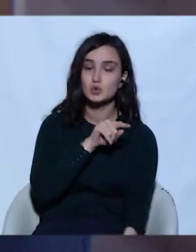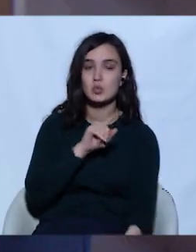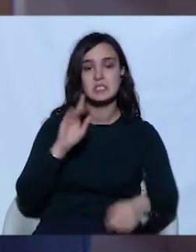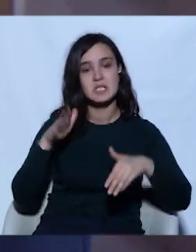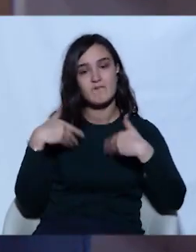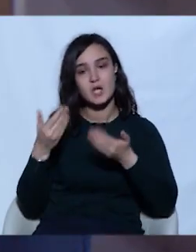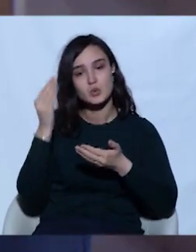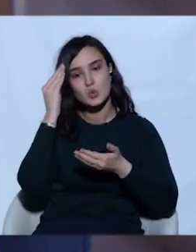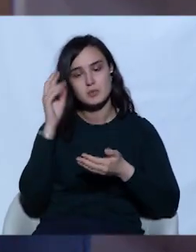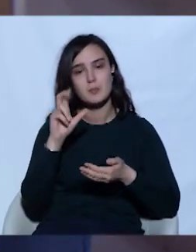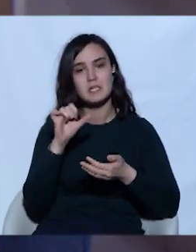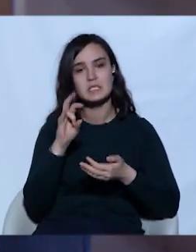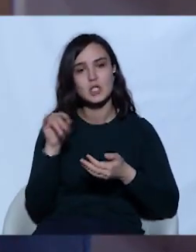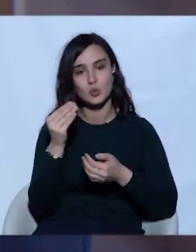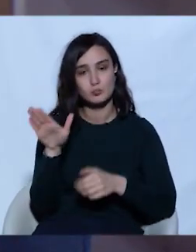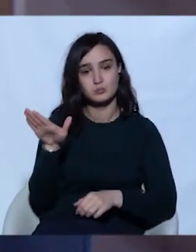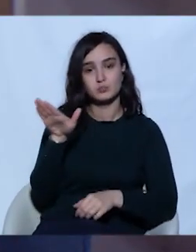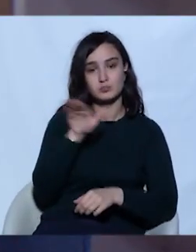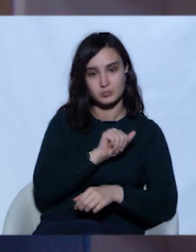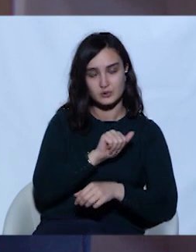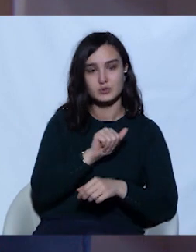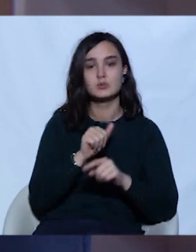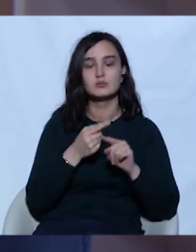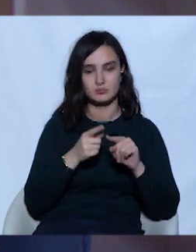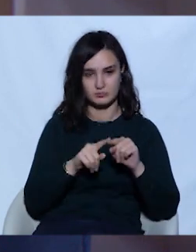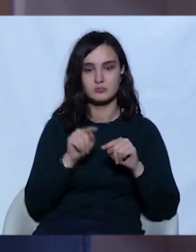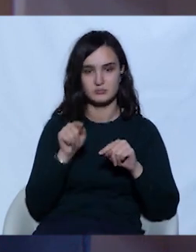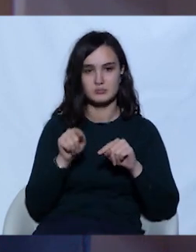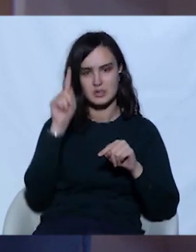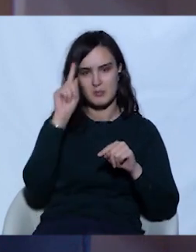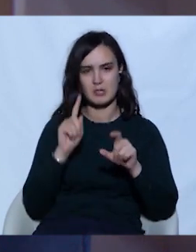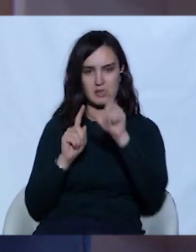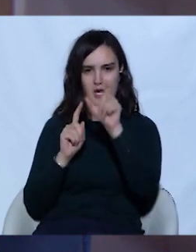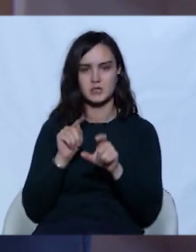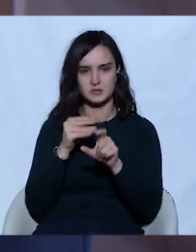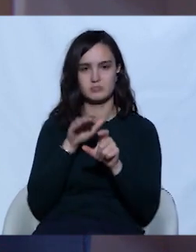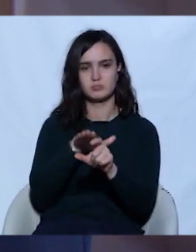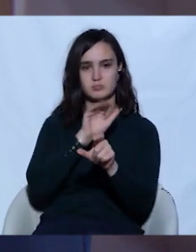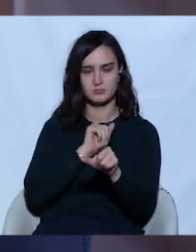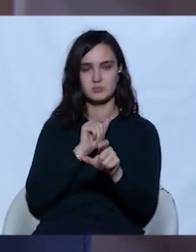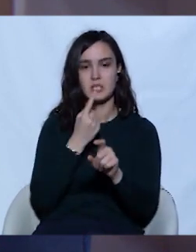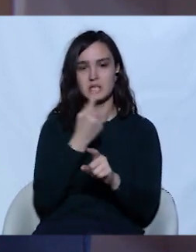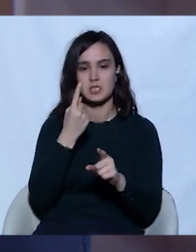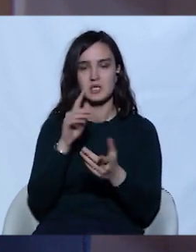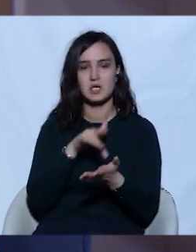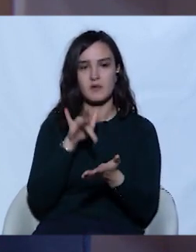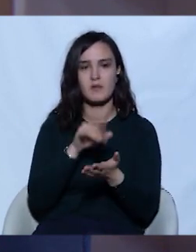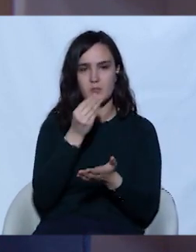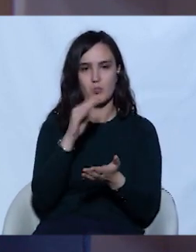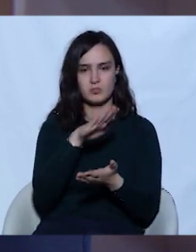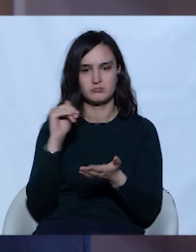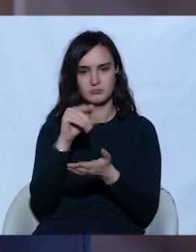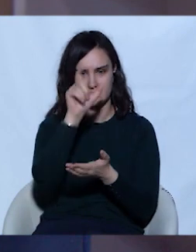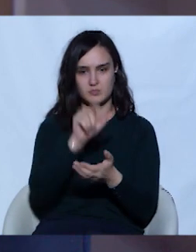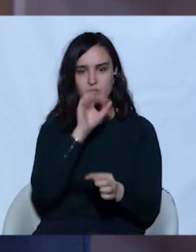So Emma first tries to match Harriet with Mr. Elton, who just wants to climb the social ladder.